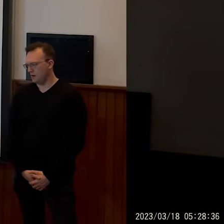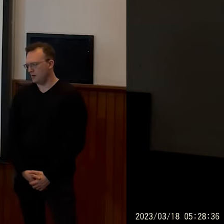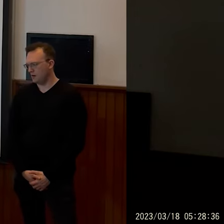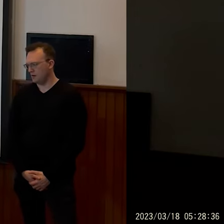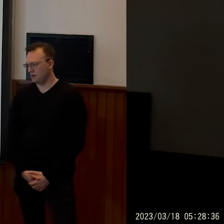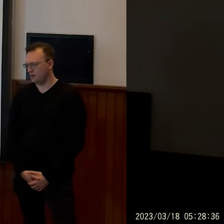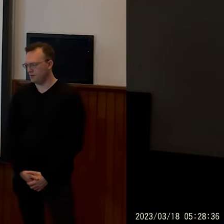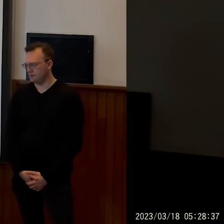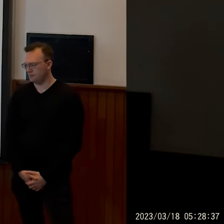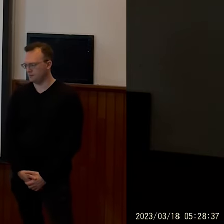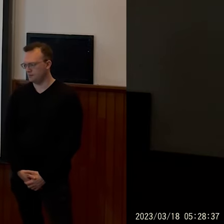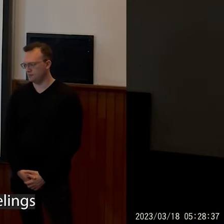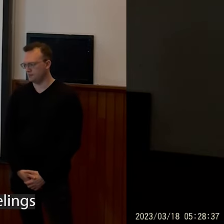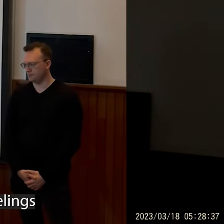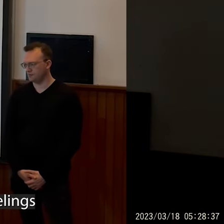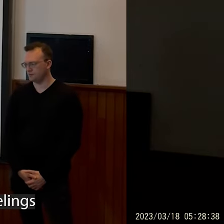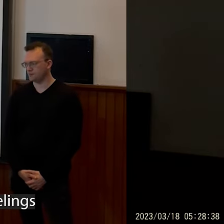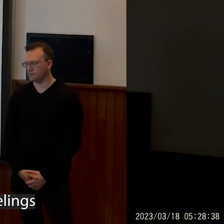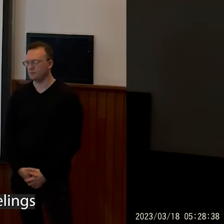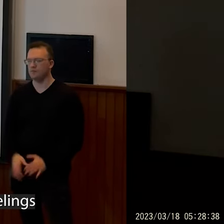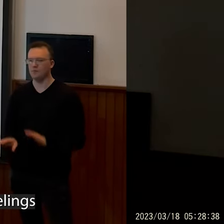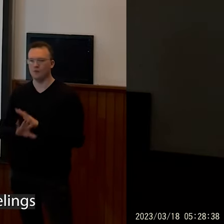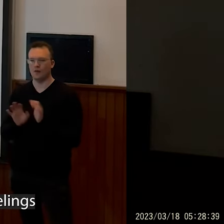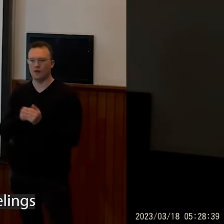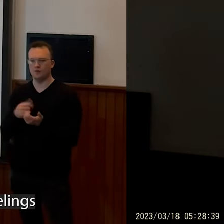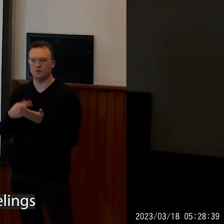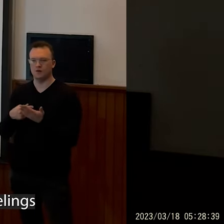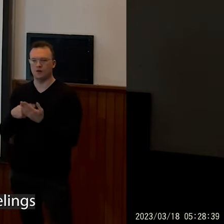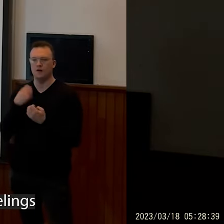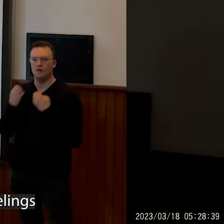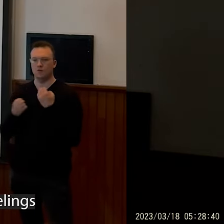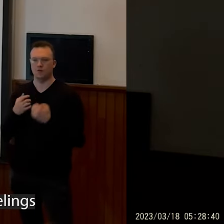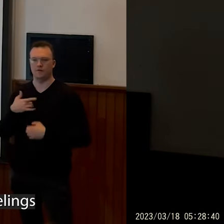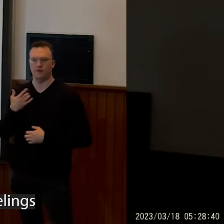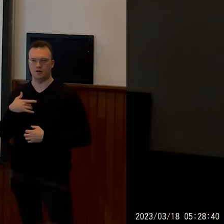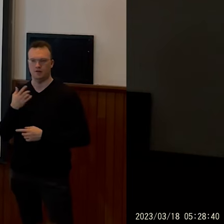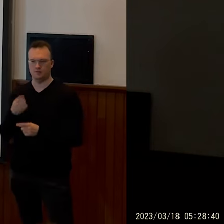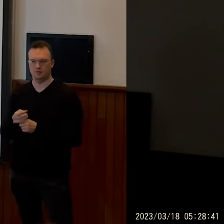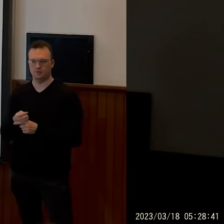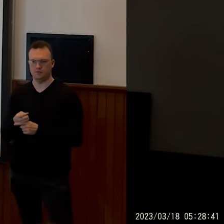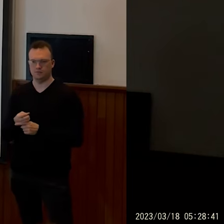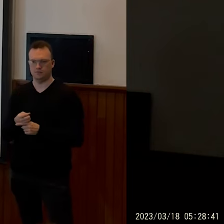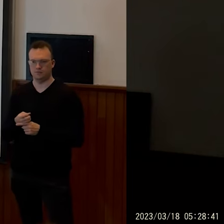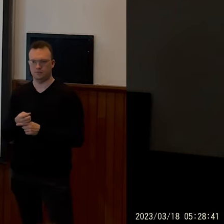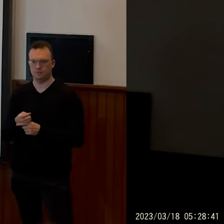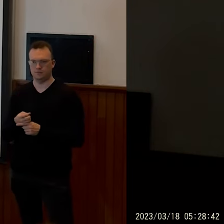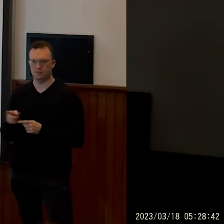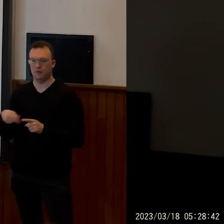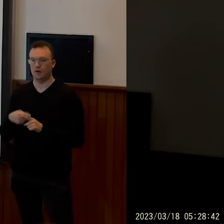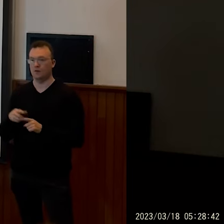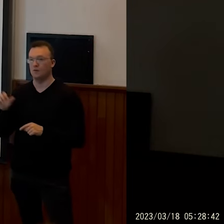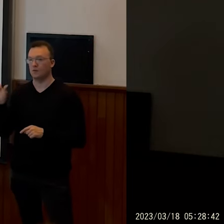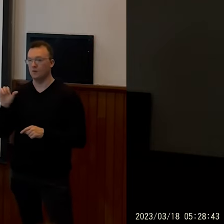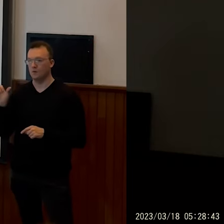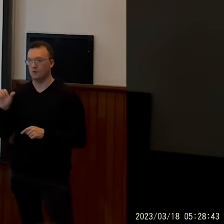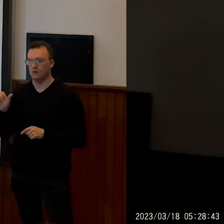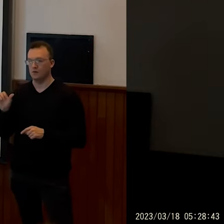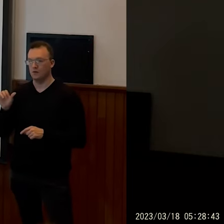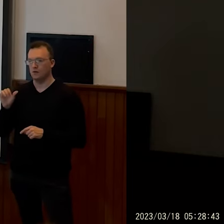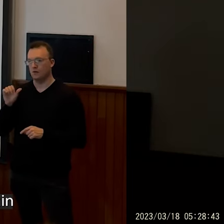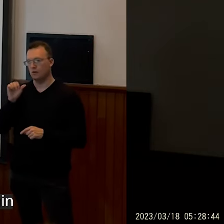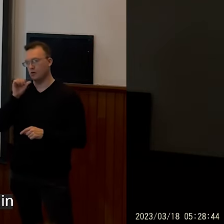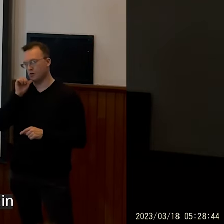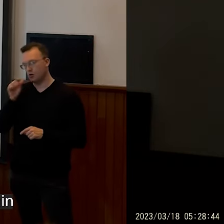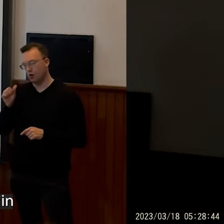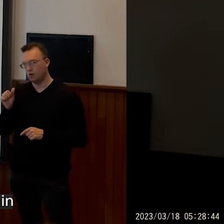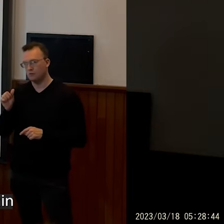so basically it's how we talk about emotional feelings, right? But also not